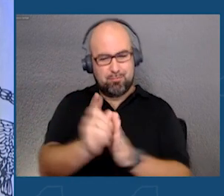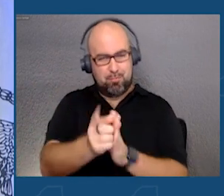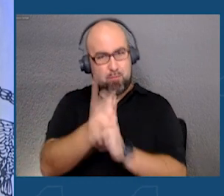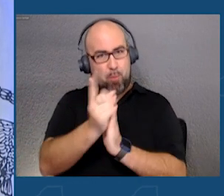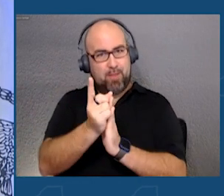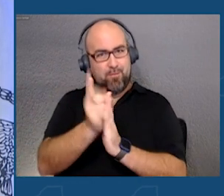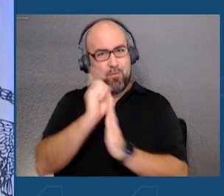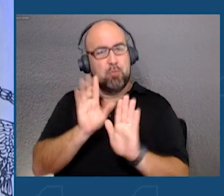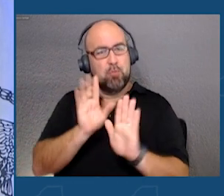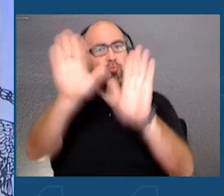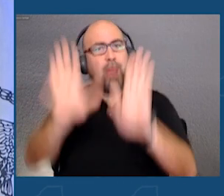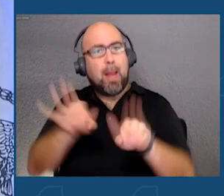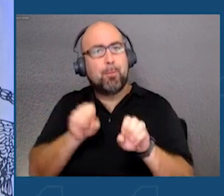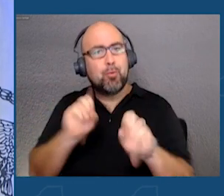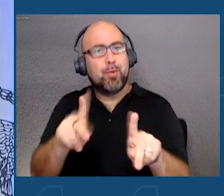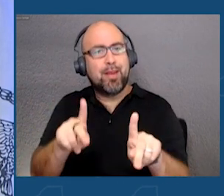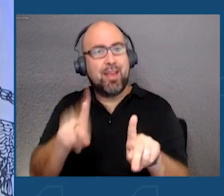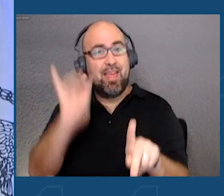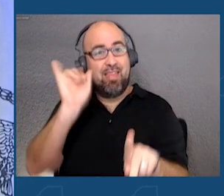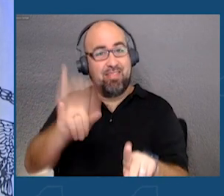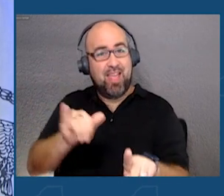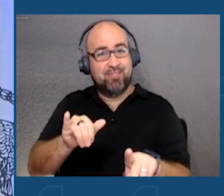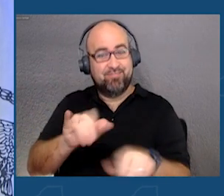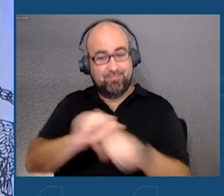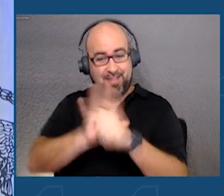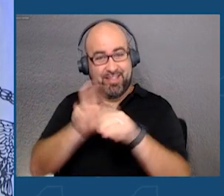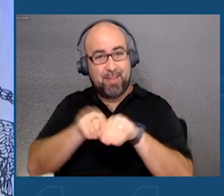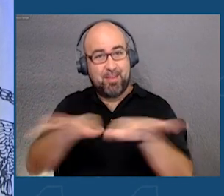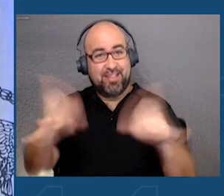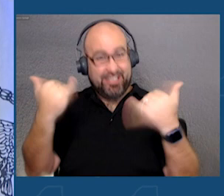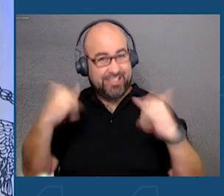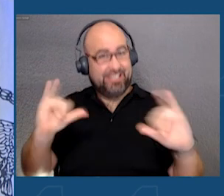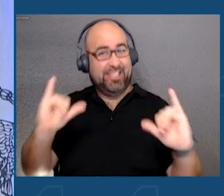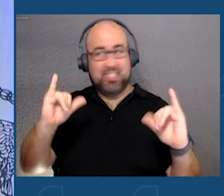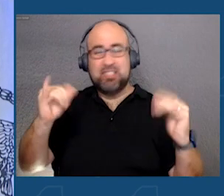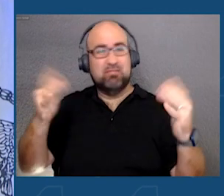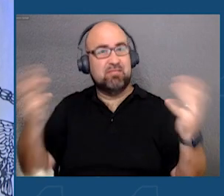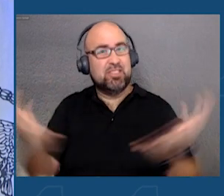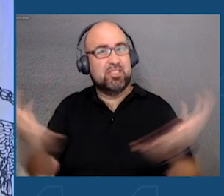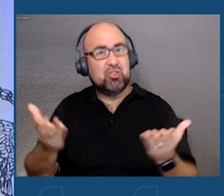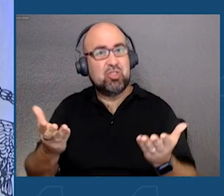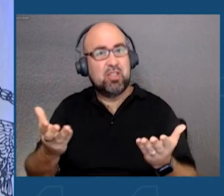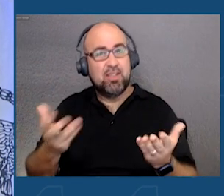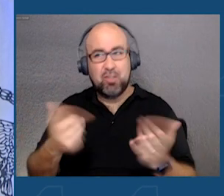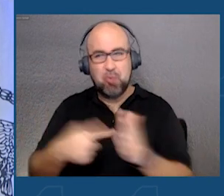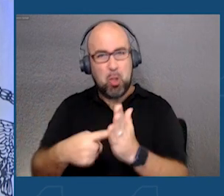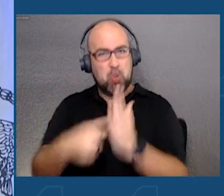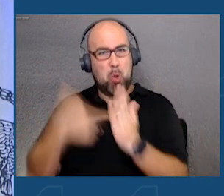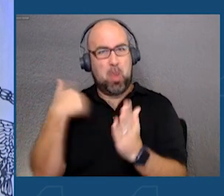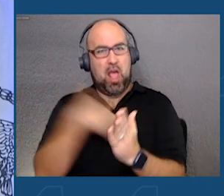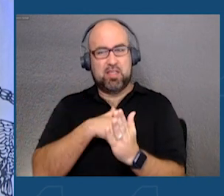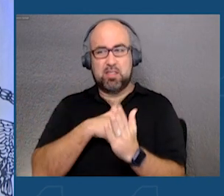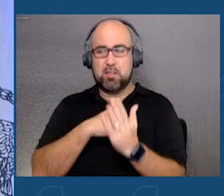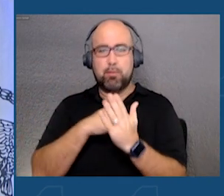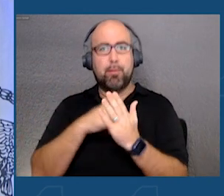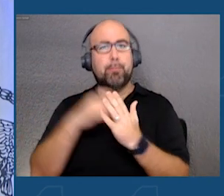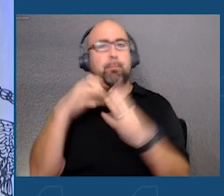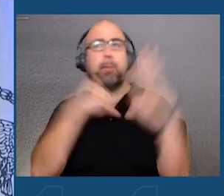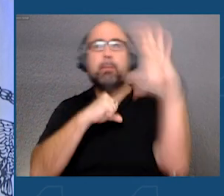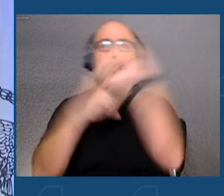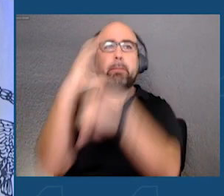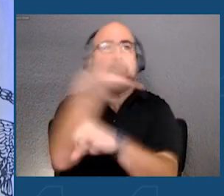pandemic is still with us. It really showed us the cracks that perhaps had been there. We know they were there all along, but they